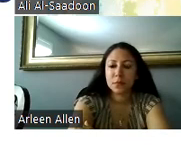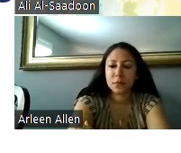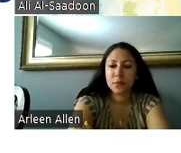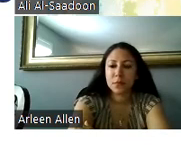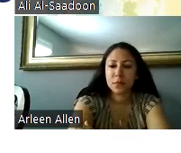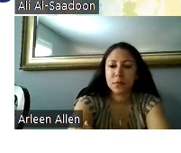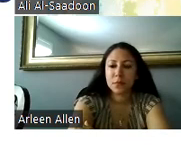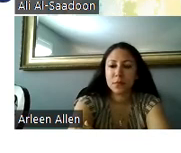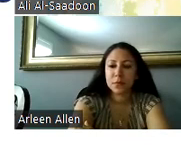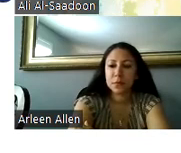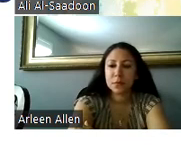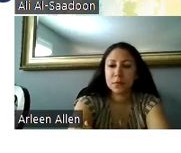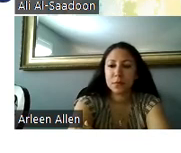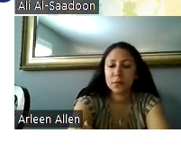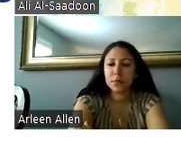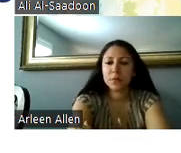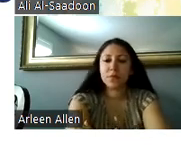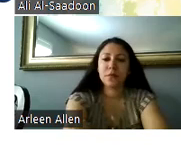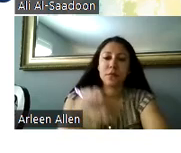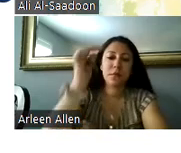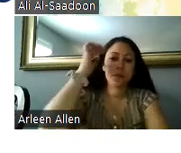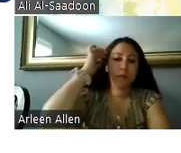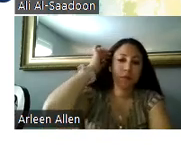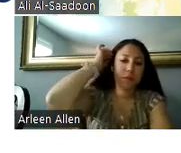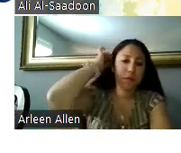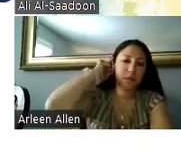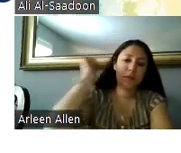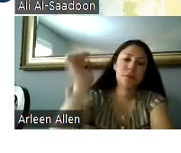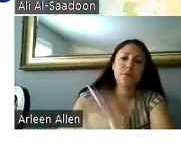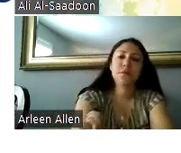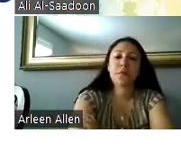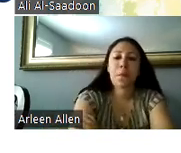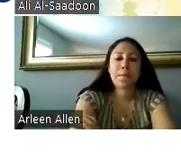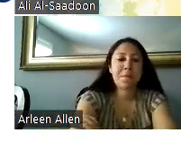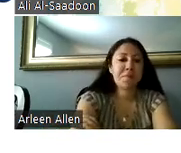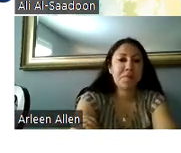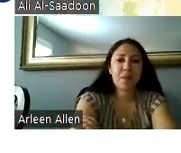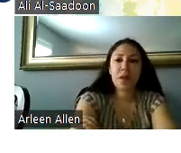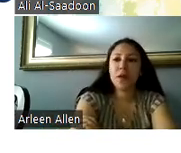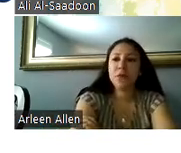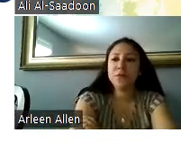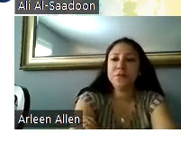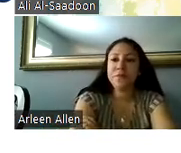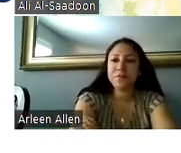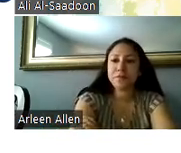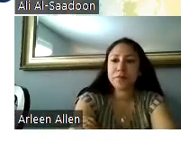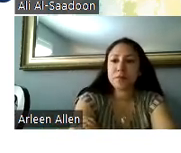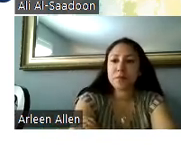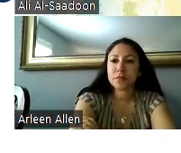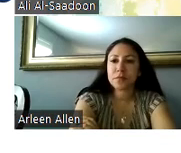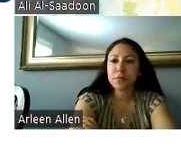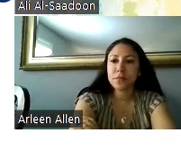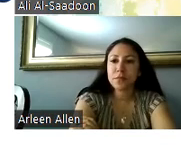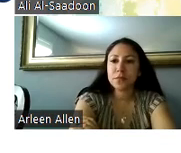some Q&A followed by a second presentation from Paul Baum. And the topic is suicide risk and